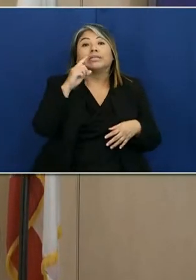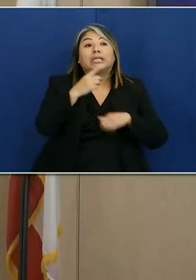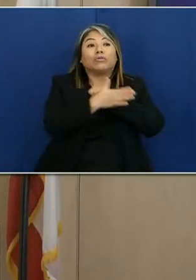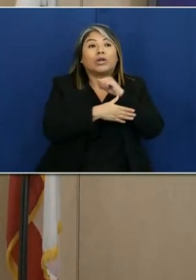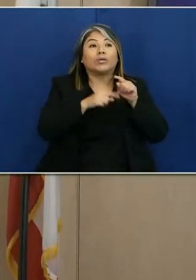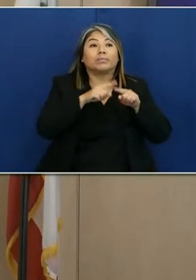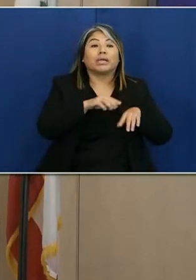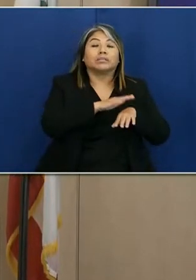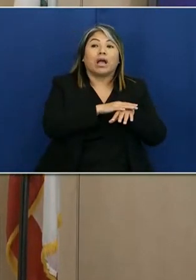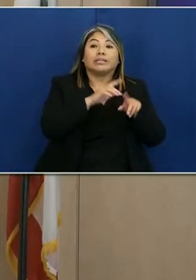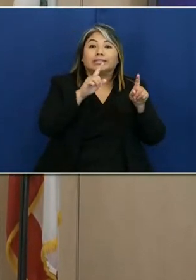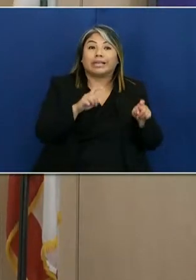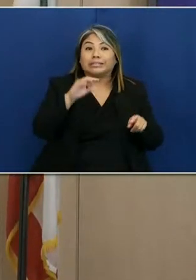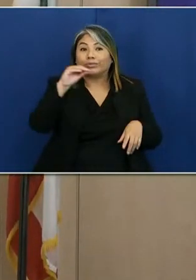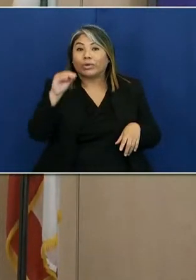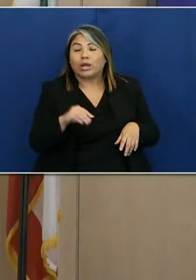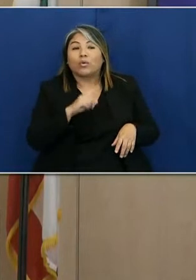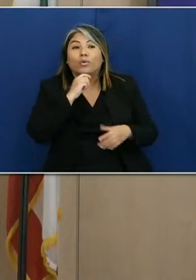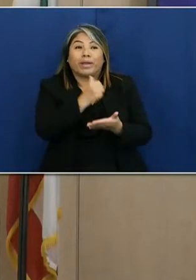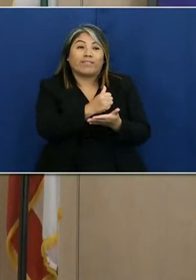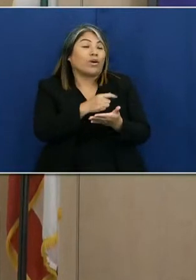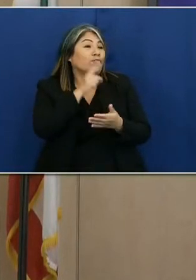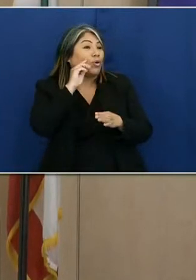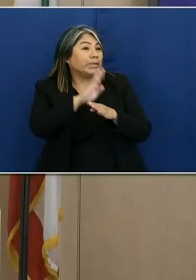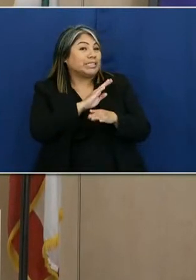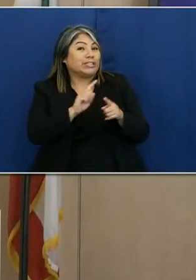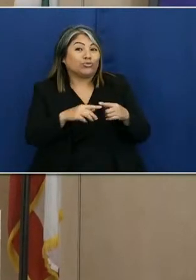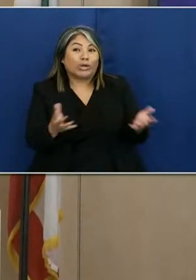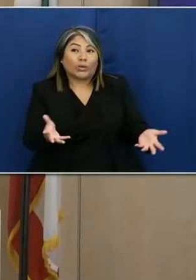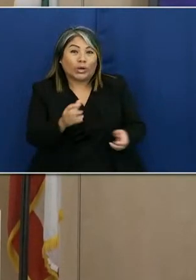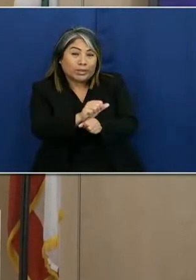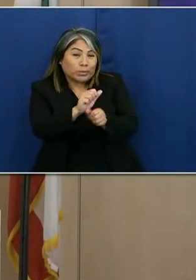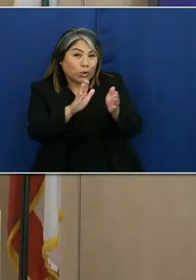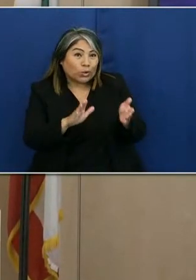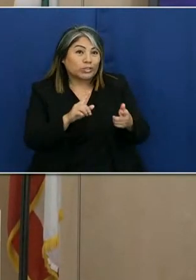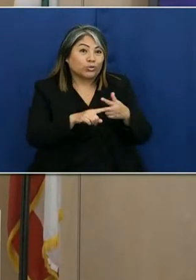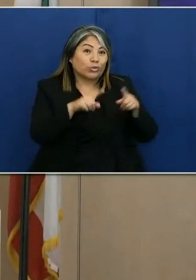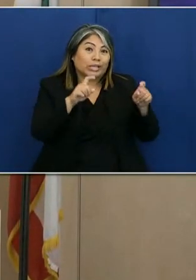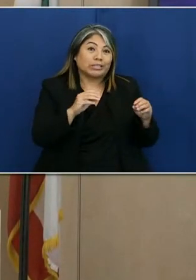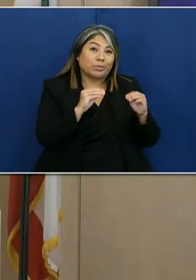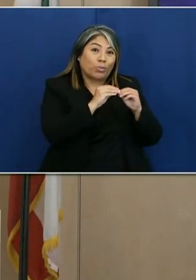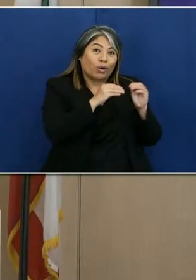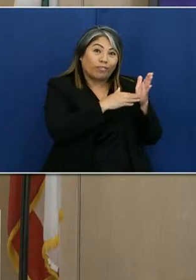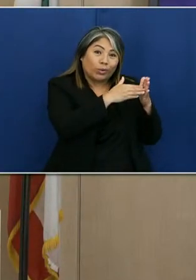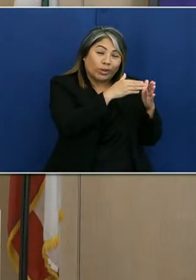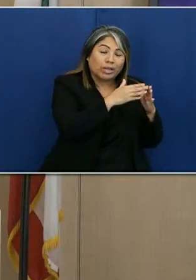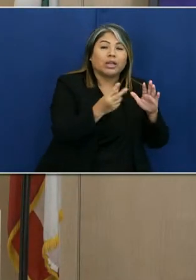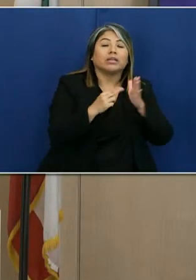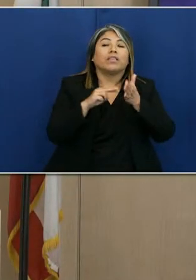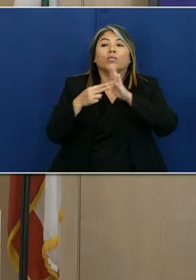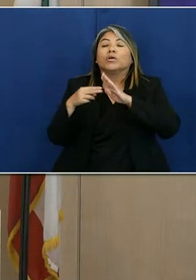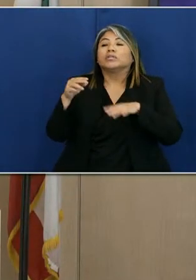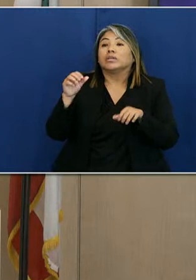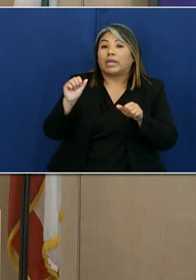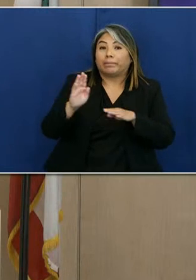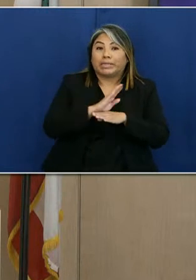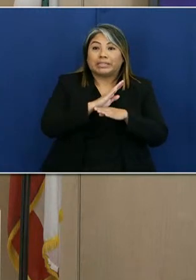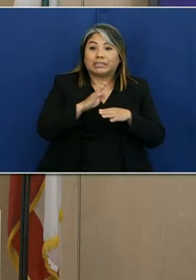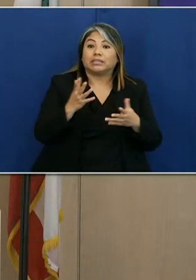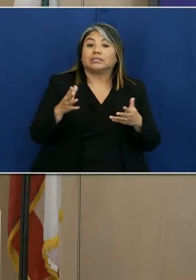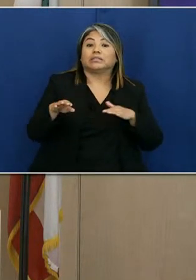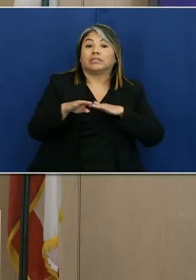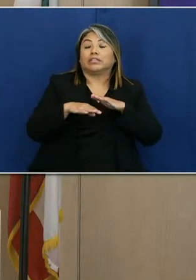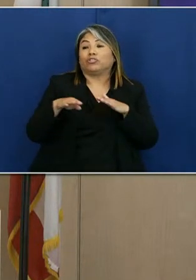rate, would it be helpful for businesses to encourage their employees to get tested more frequently? In other words, could businesses